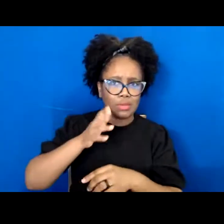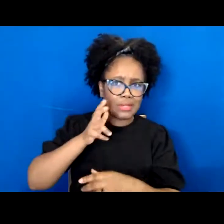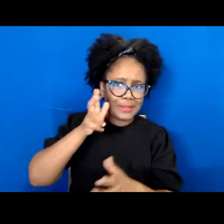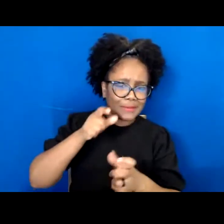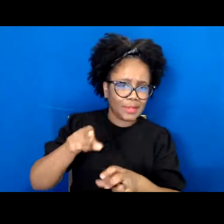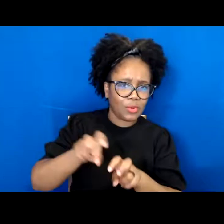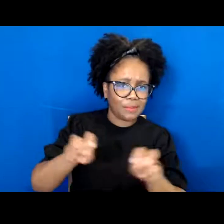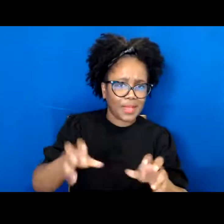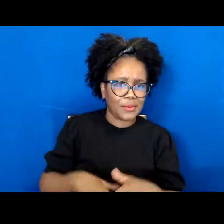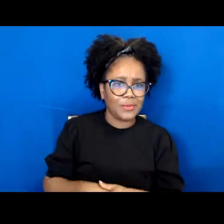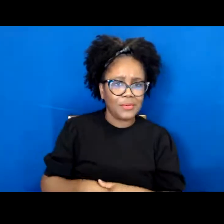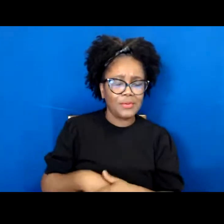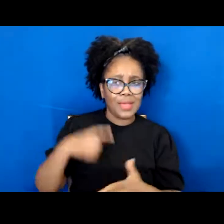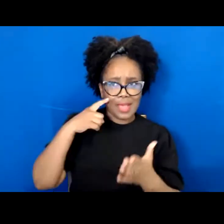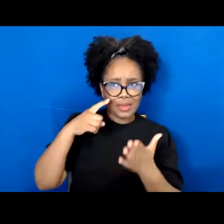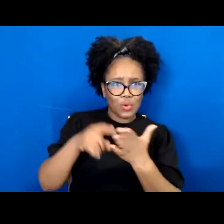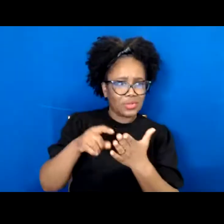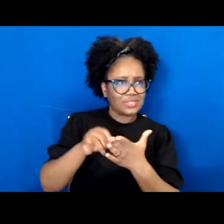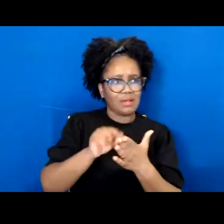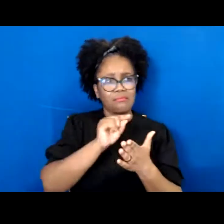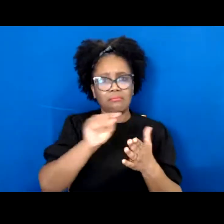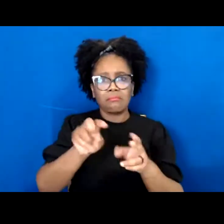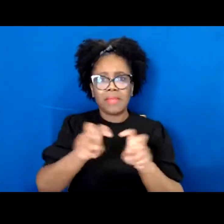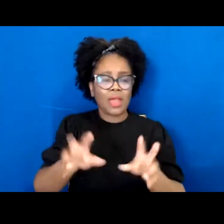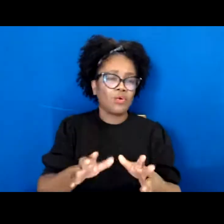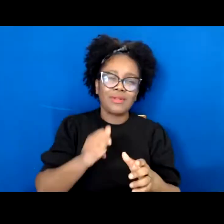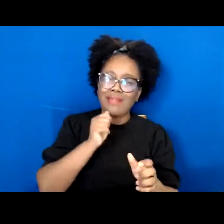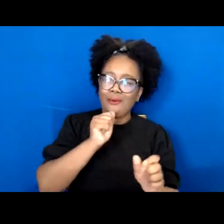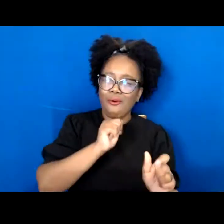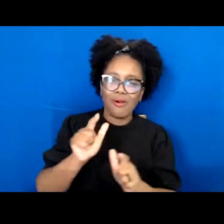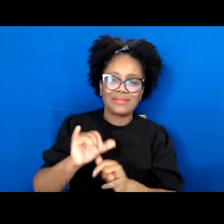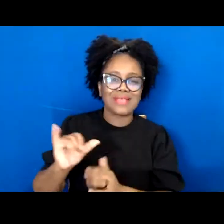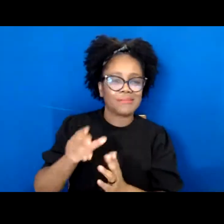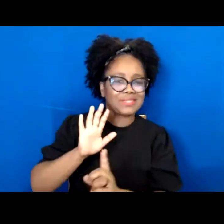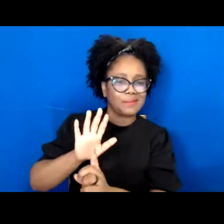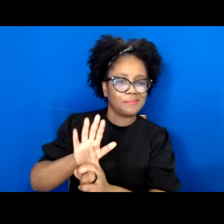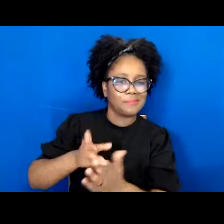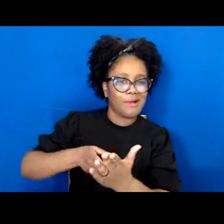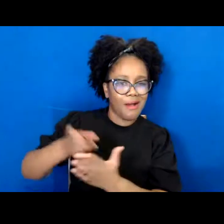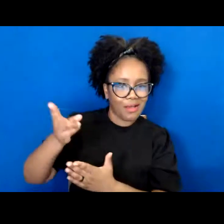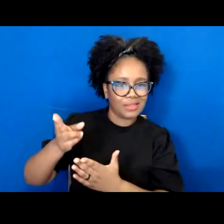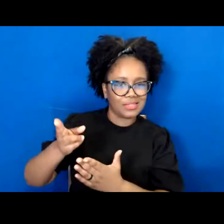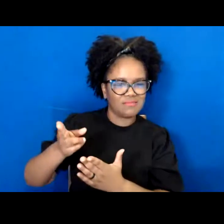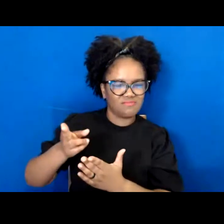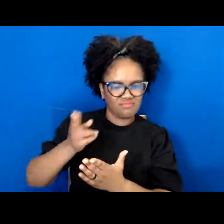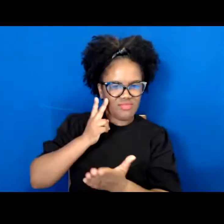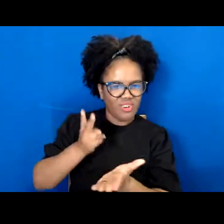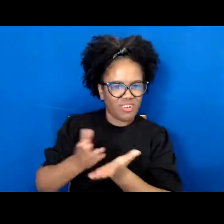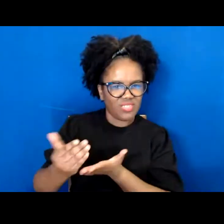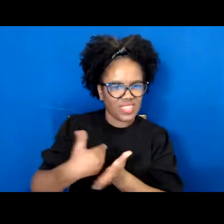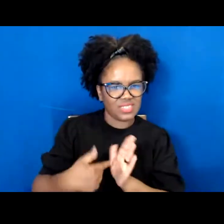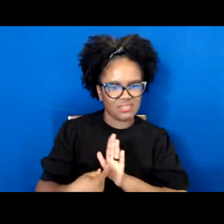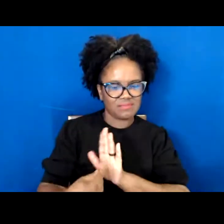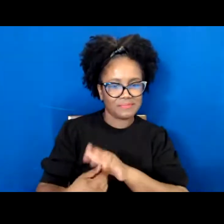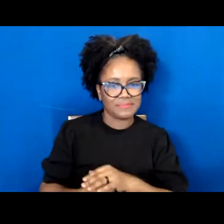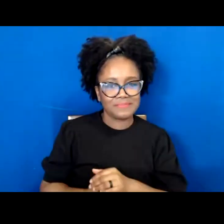held that kind of honesty and authenticity. It's not often you stumble upon an author who brings you the unfettered truth and sets it down in front